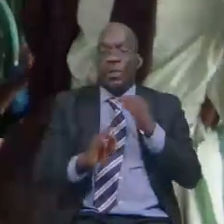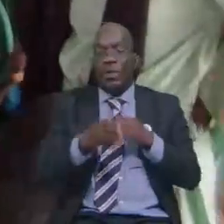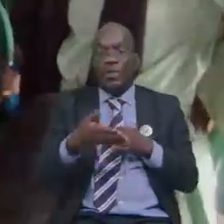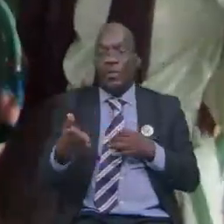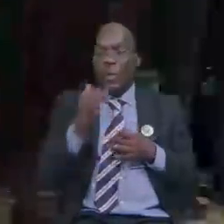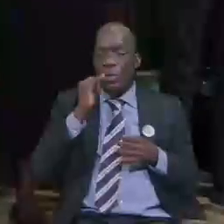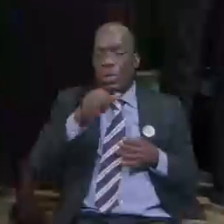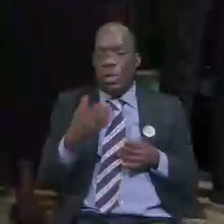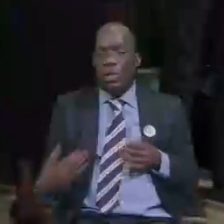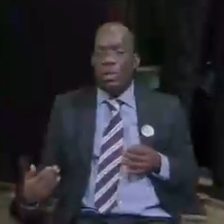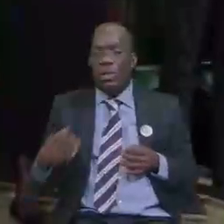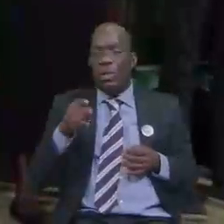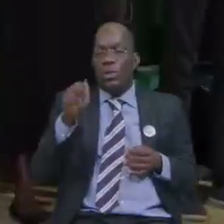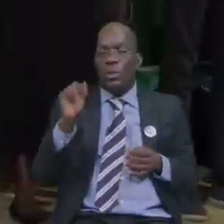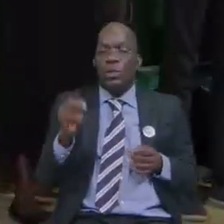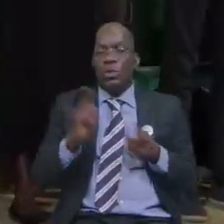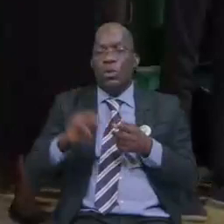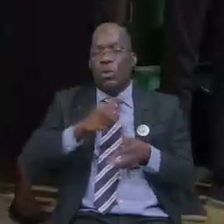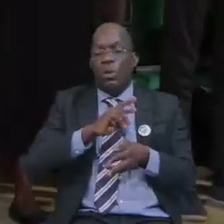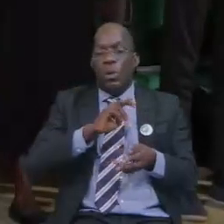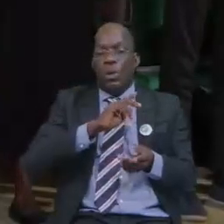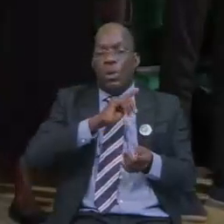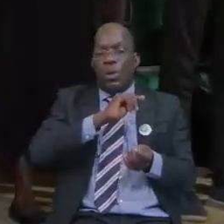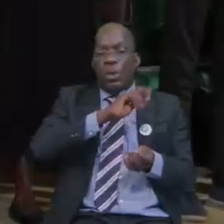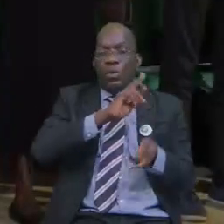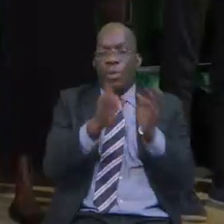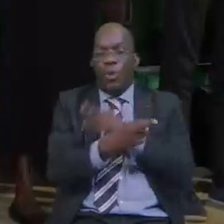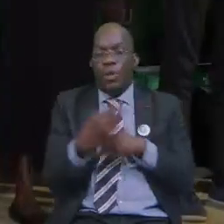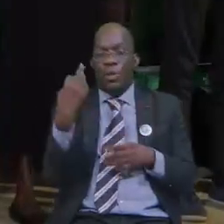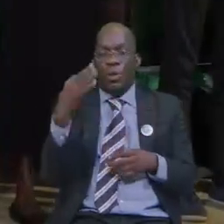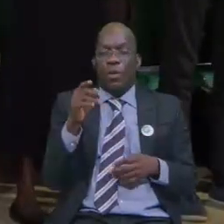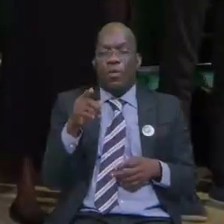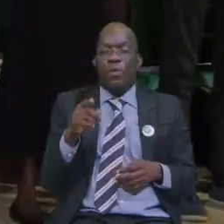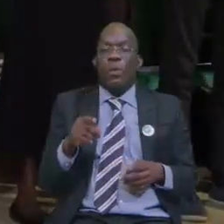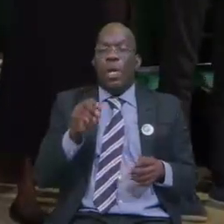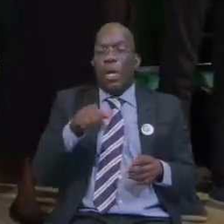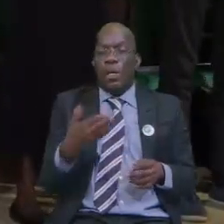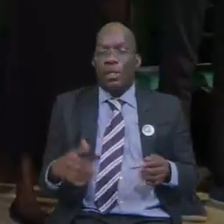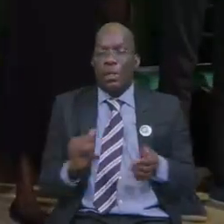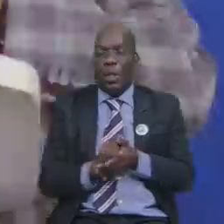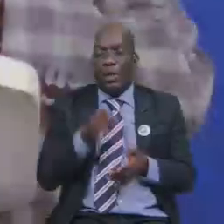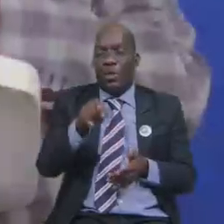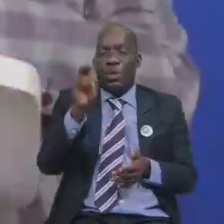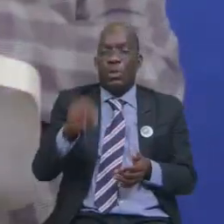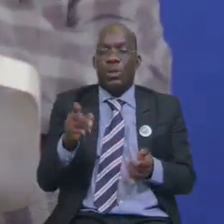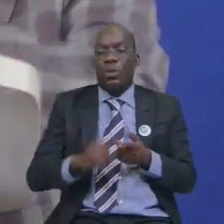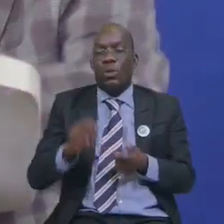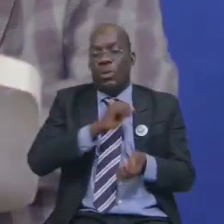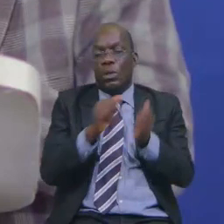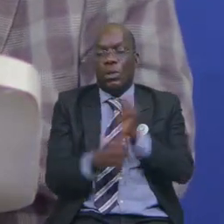repent of, anything you need to repair, Anything you want